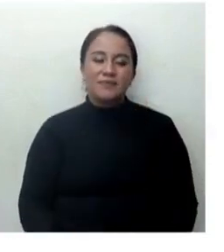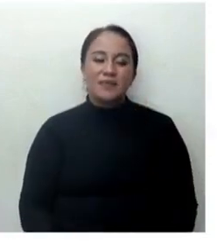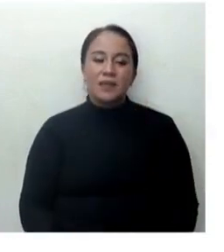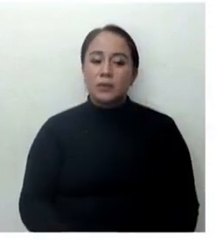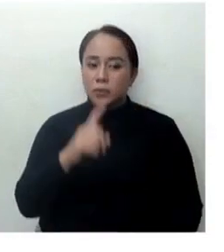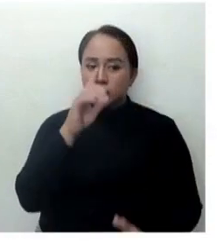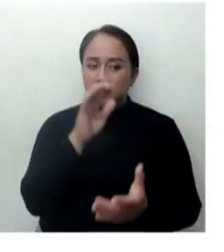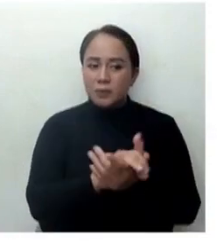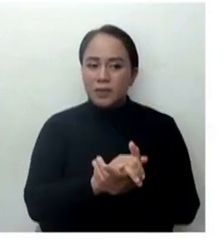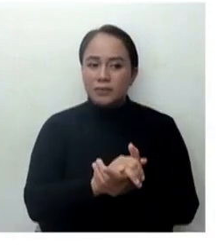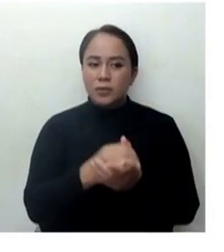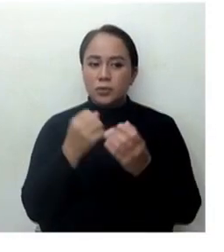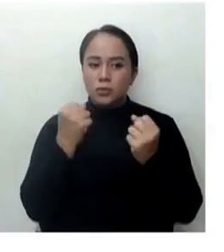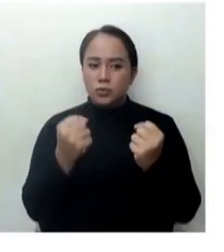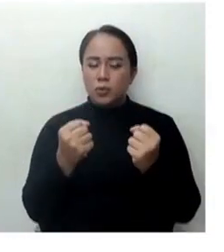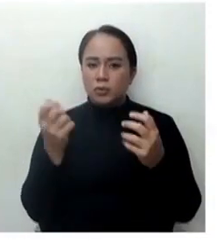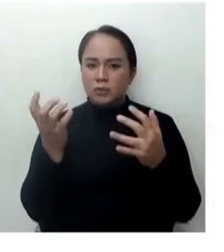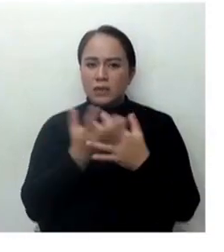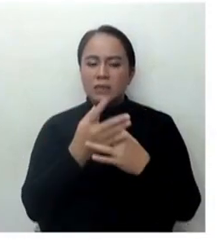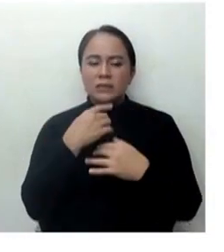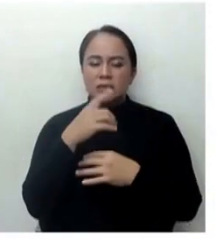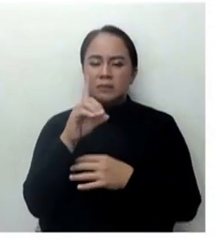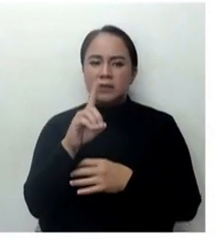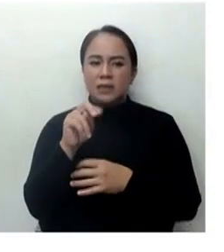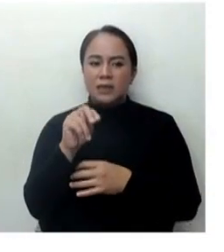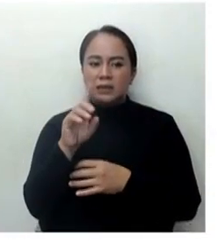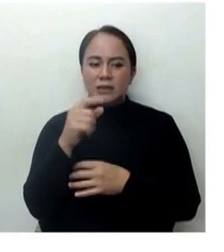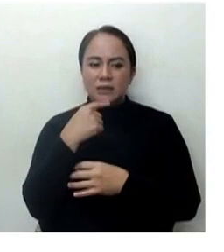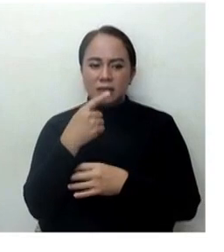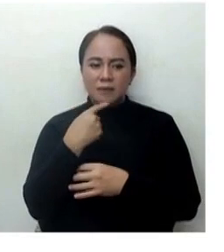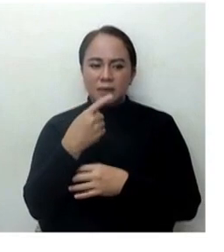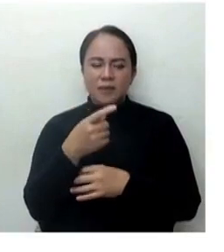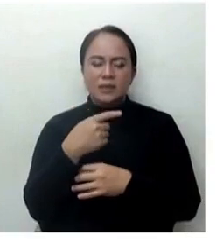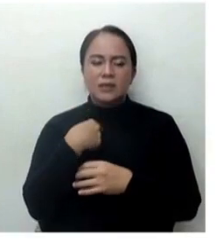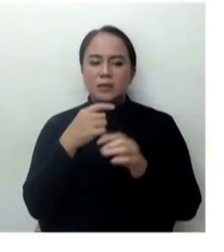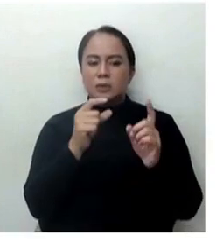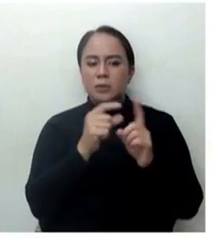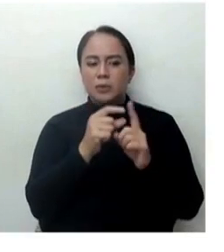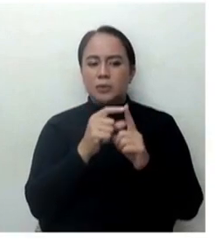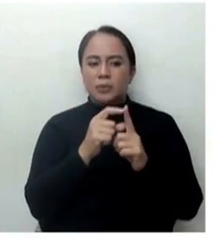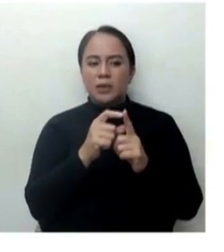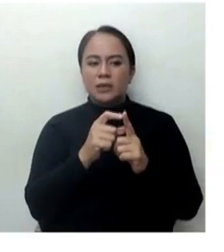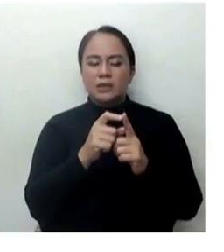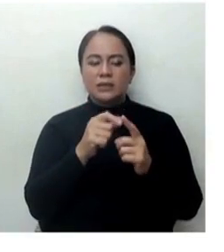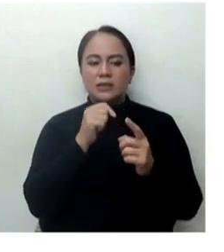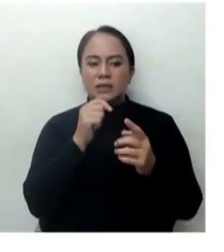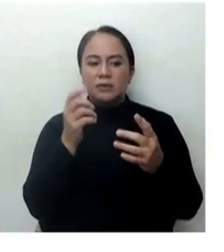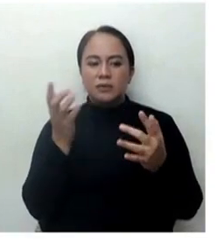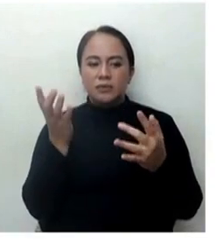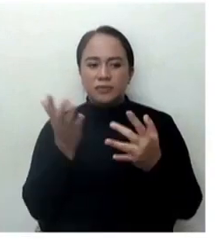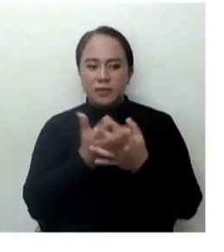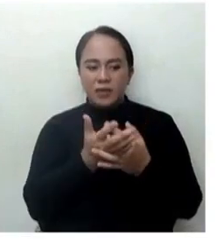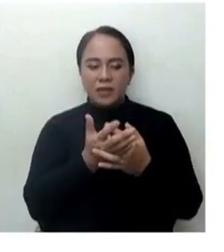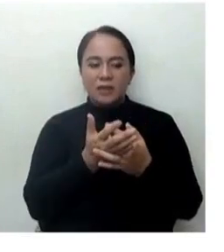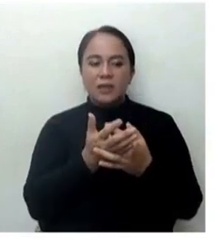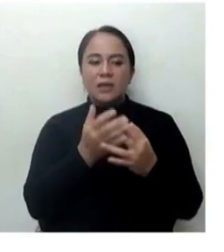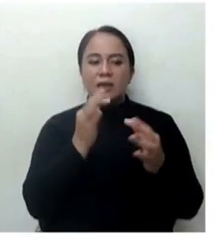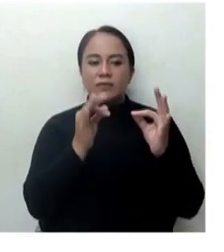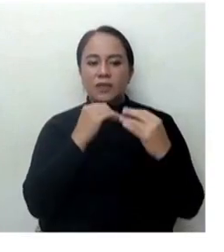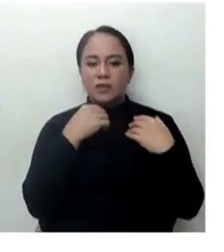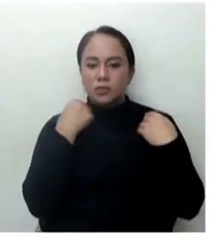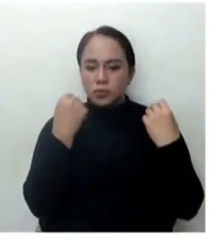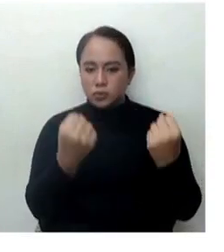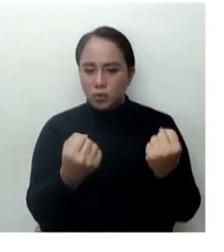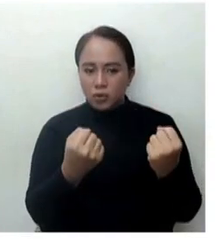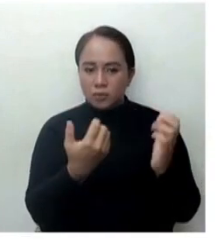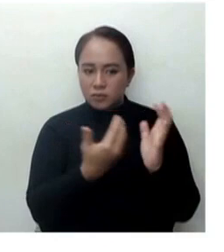have a strong case? Because the DND is also saying, in its words, hindi ifa-file ang kaso kung hindi malakas. They also believe